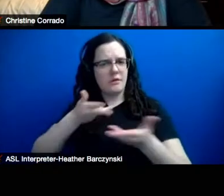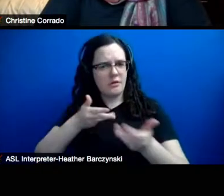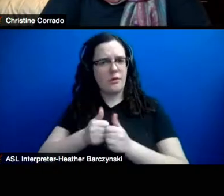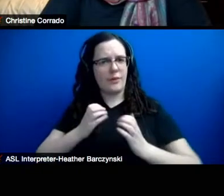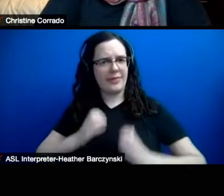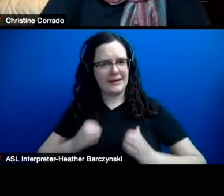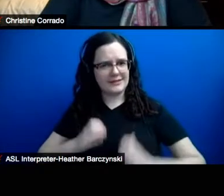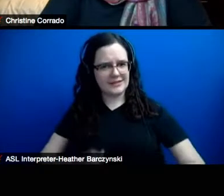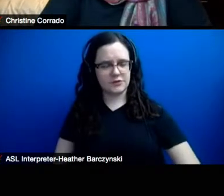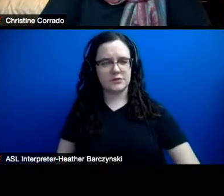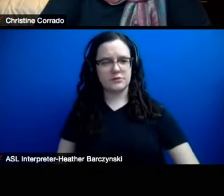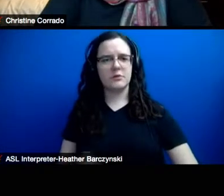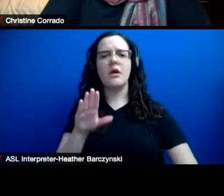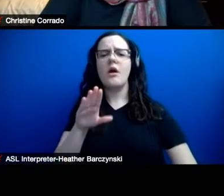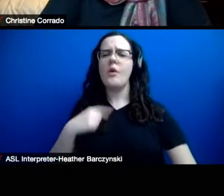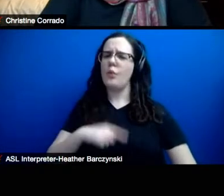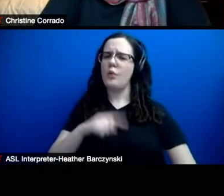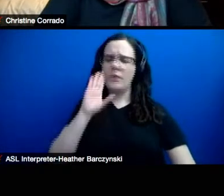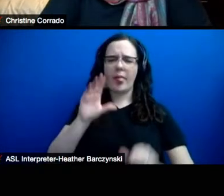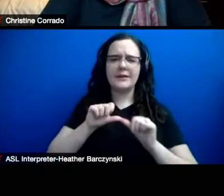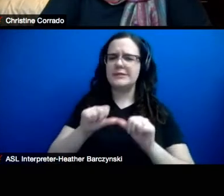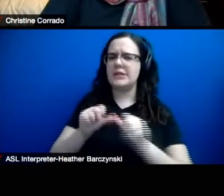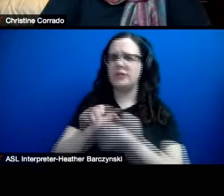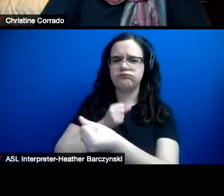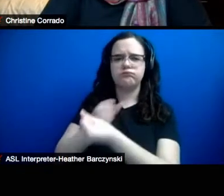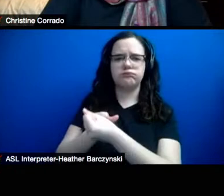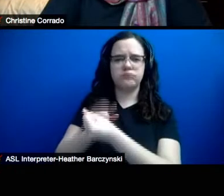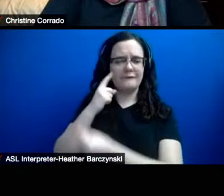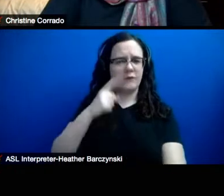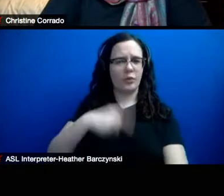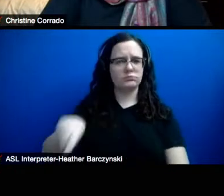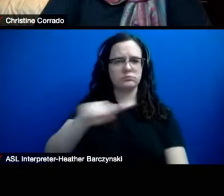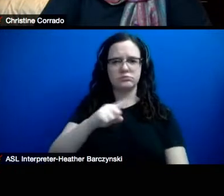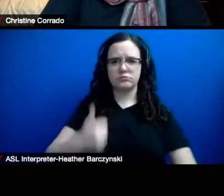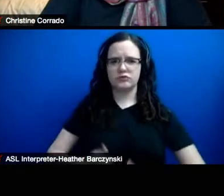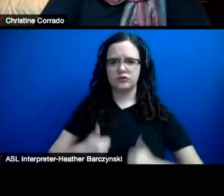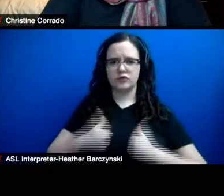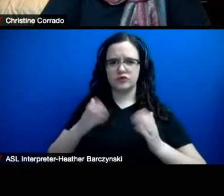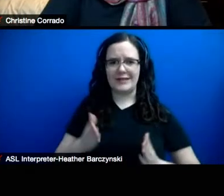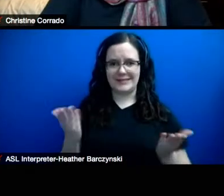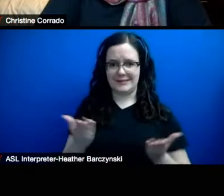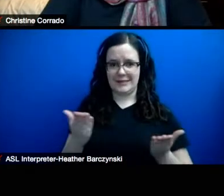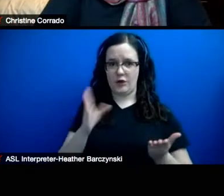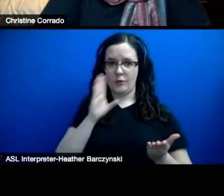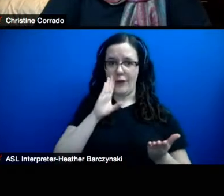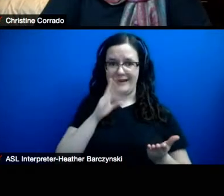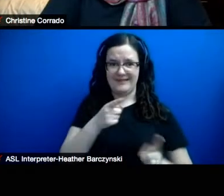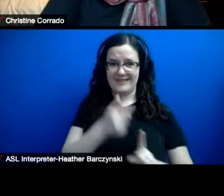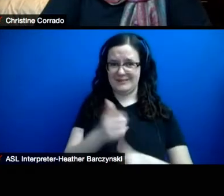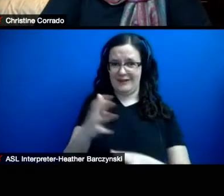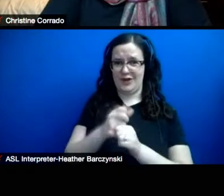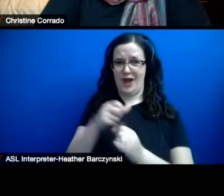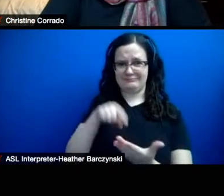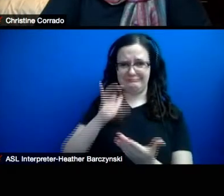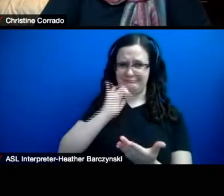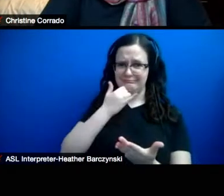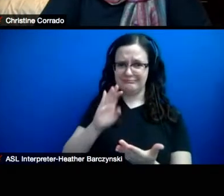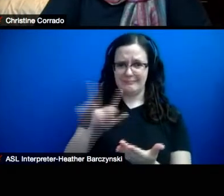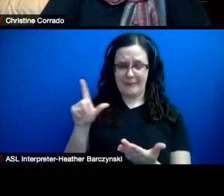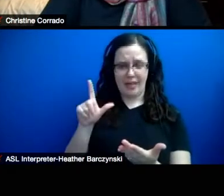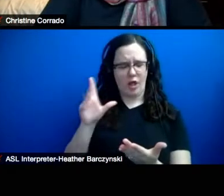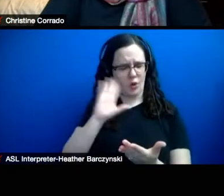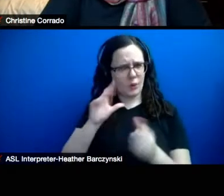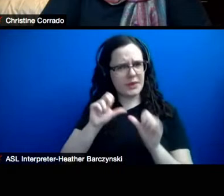are going to continue to advocate for the residents of Brighton that received these erroneous bills